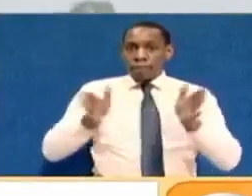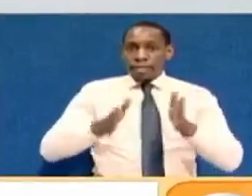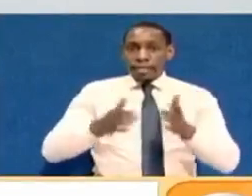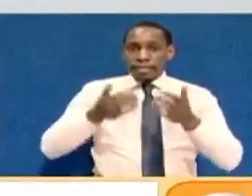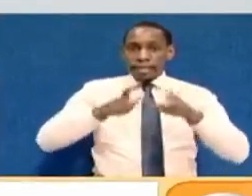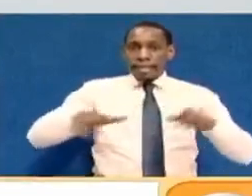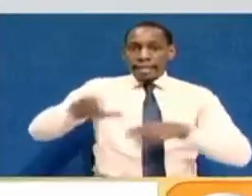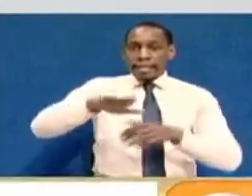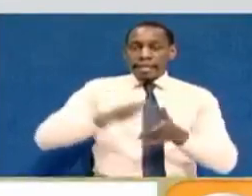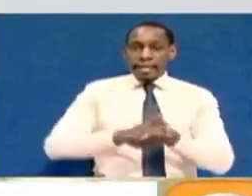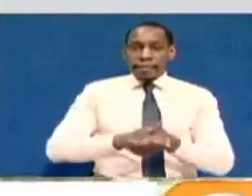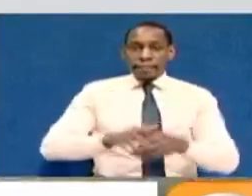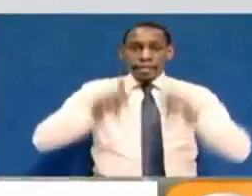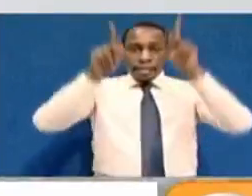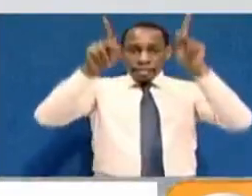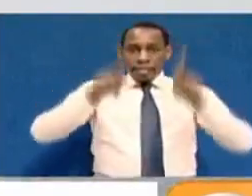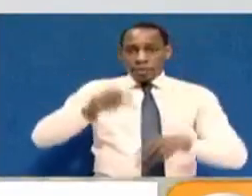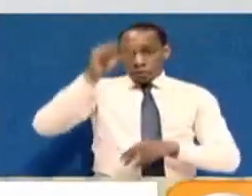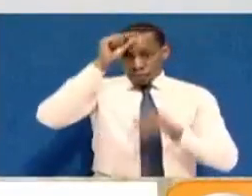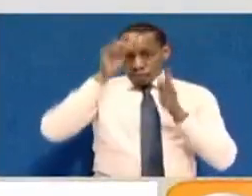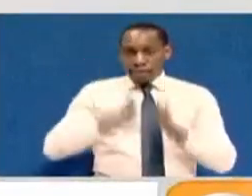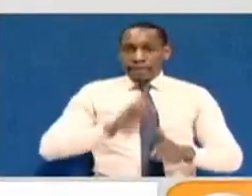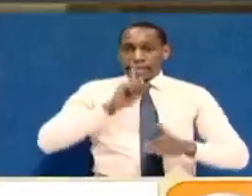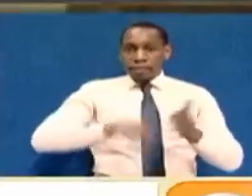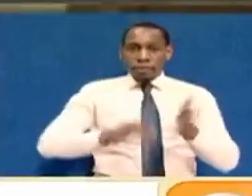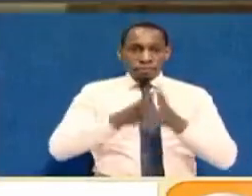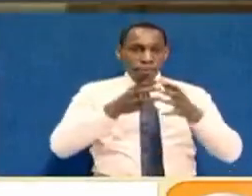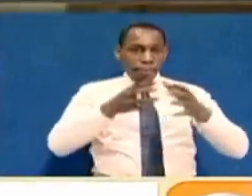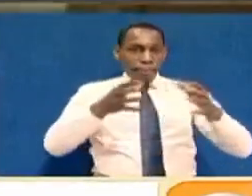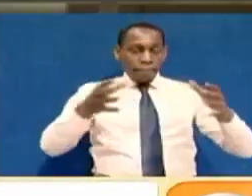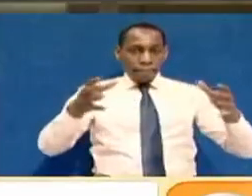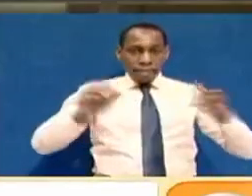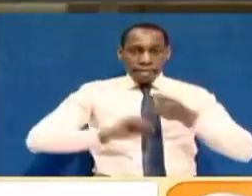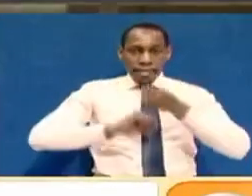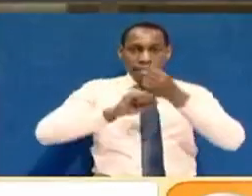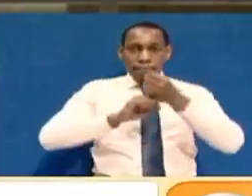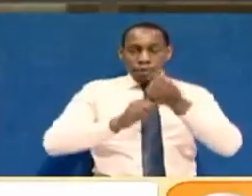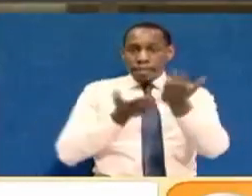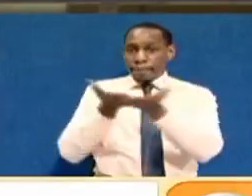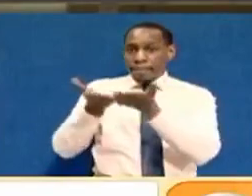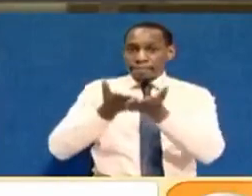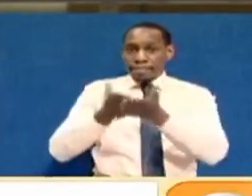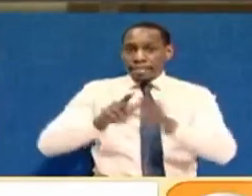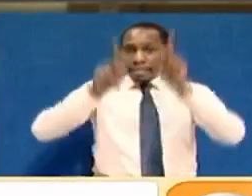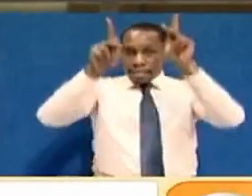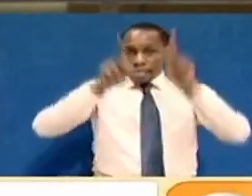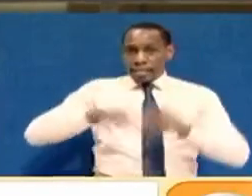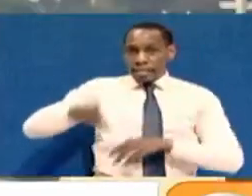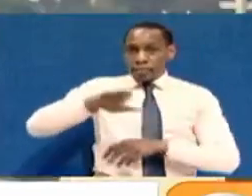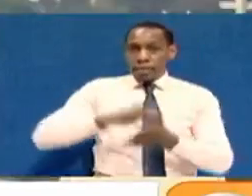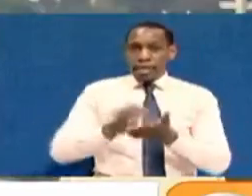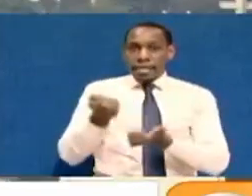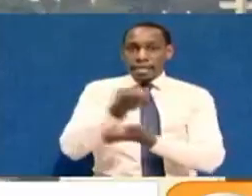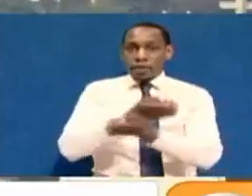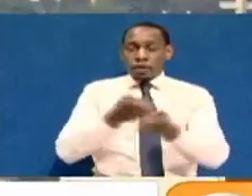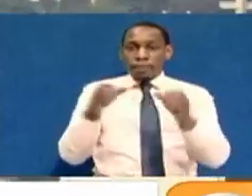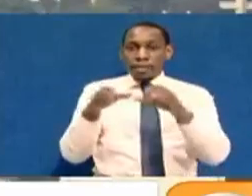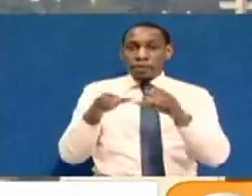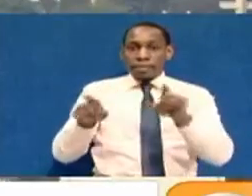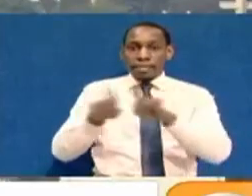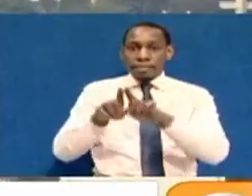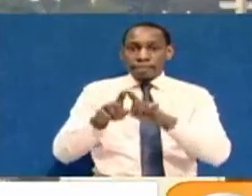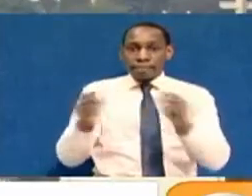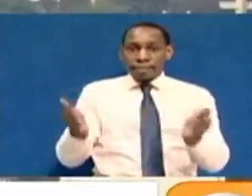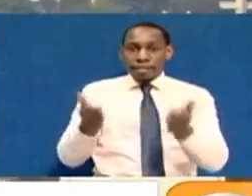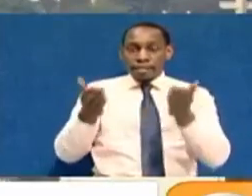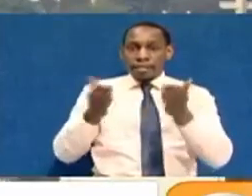lake region. Kisumu Governor Anyang Nyong'o said the expansion will boost trade within the lake region, economic bloc, and